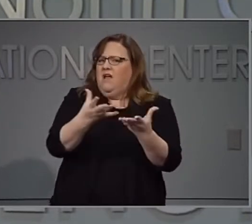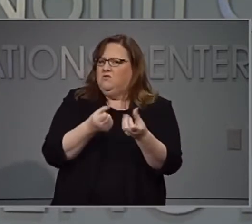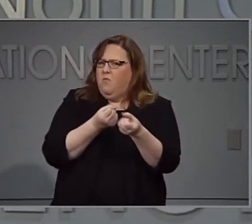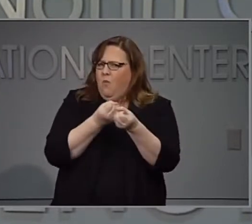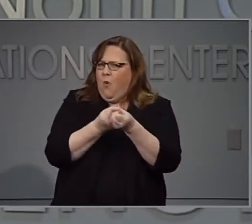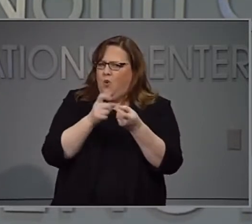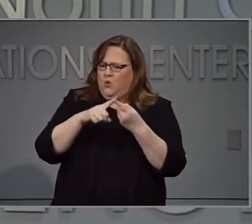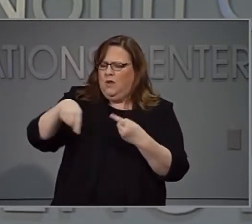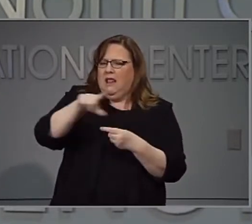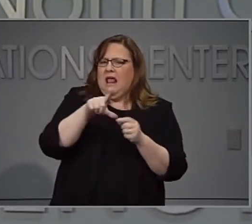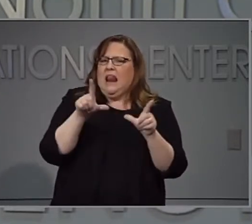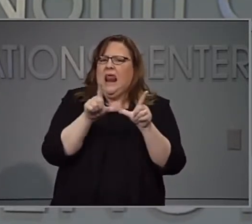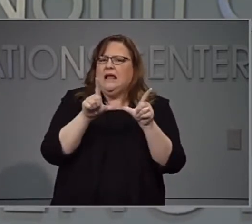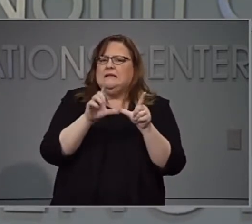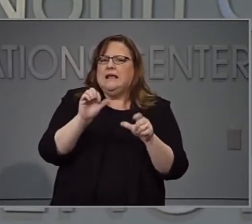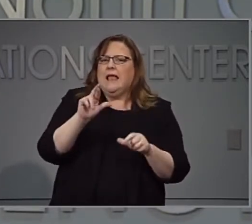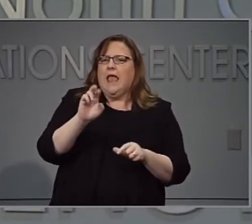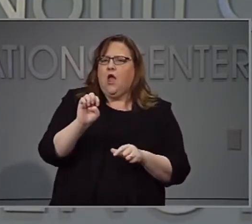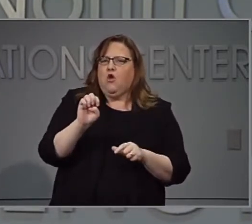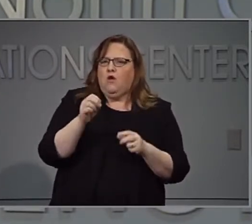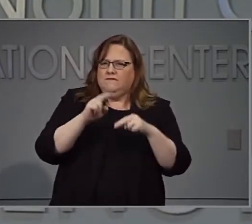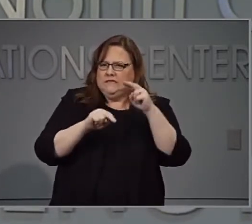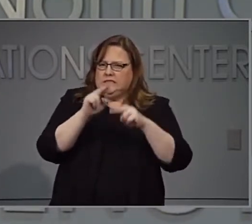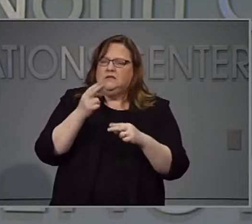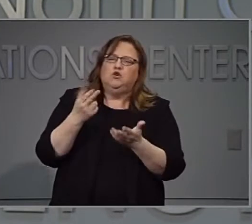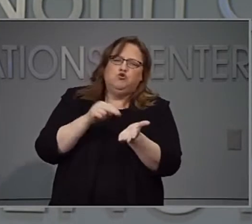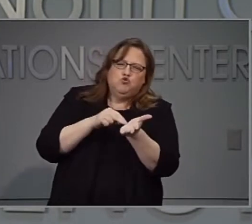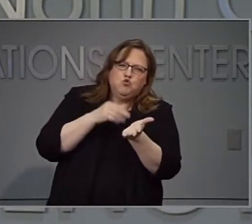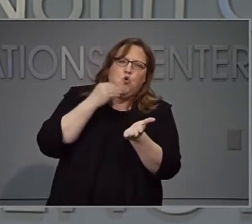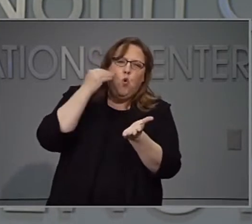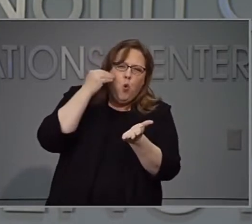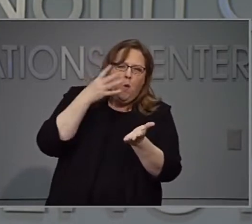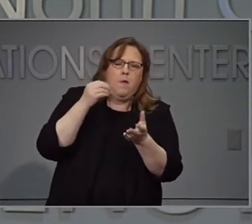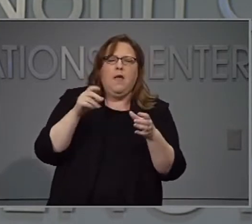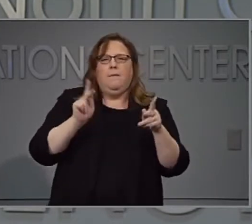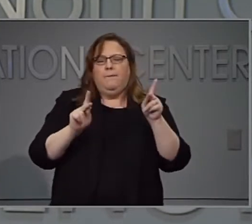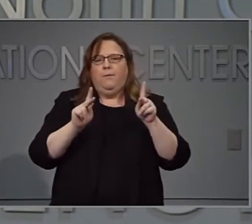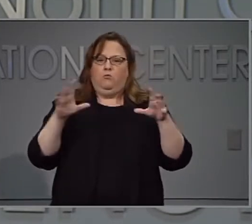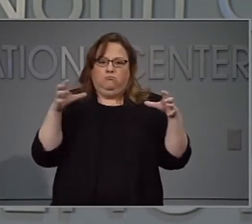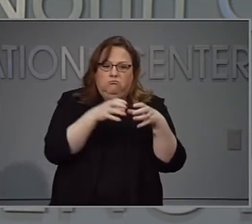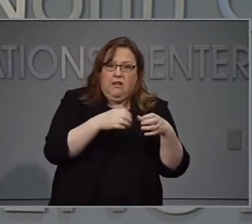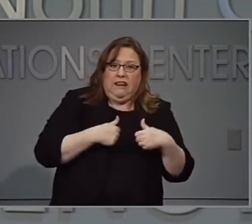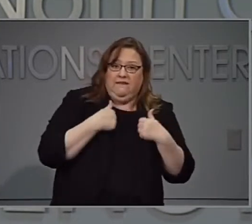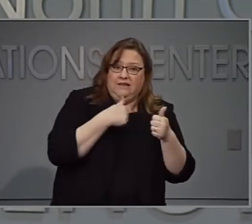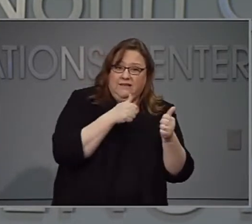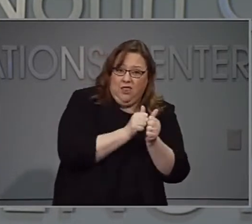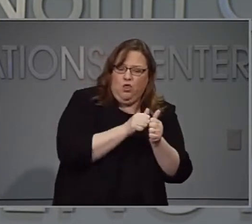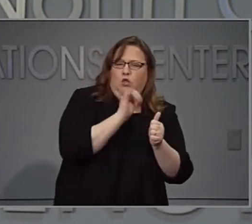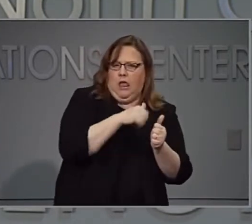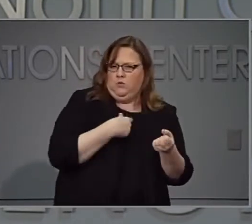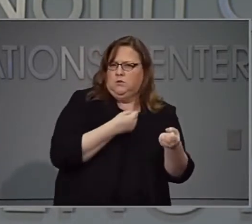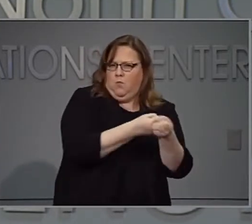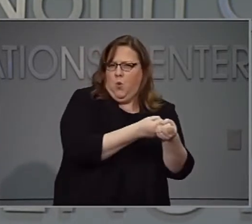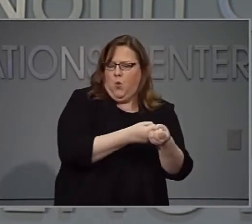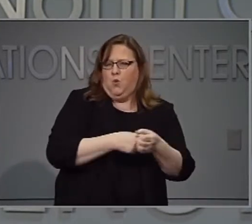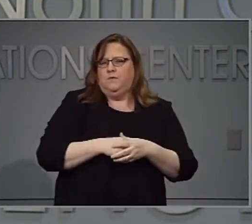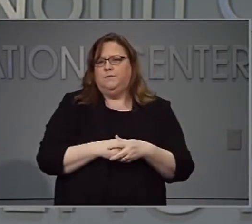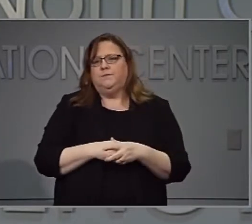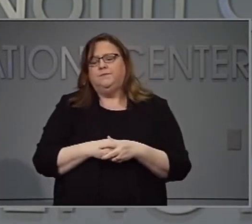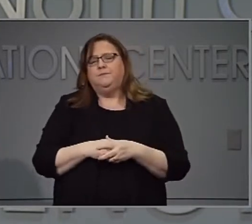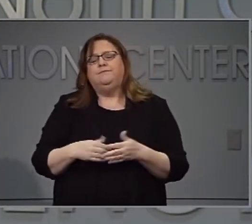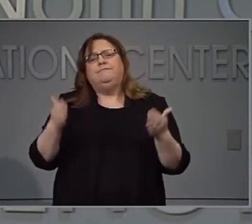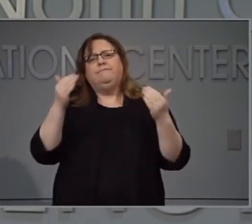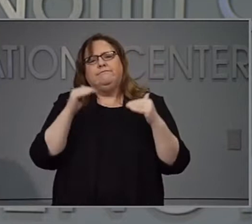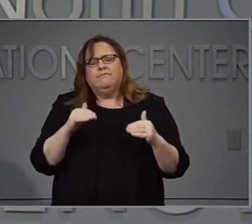care settings across the state. An expansion of our logistics team to continue the aggressive sourcing,